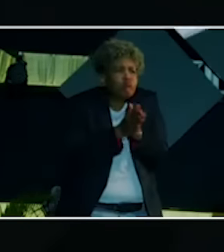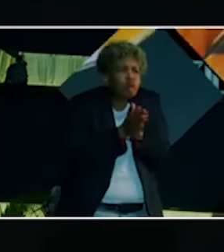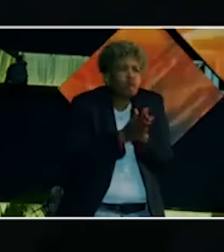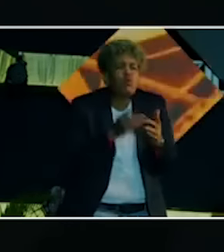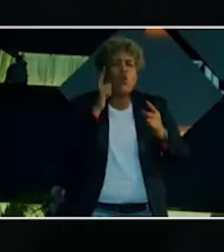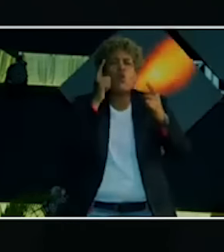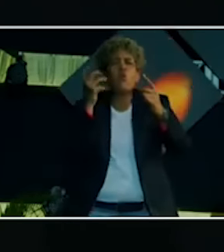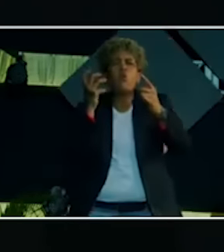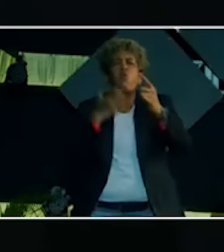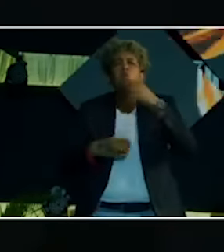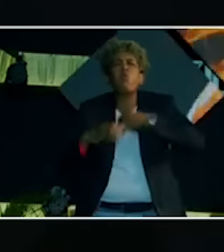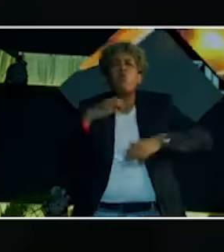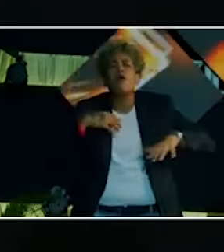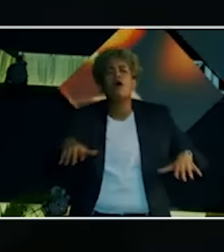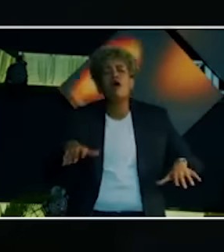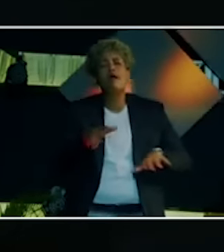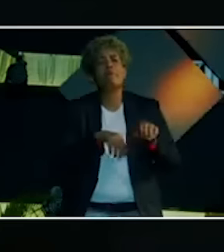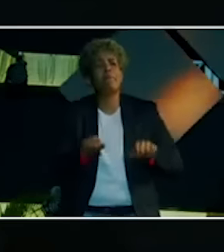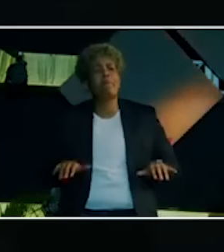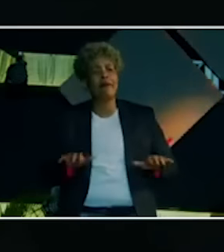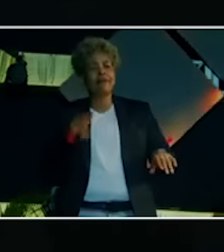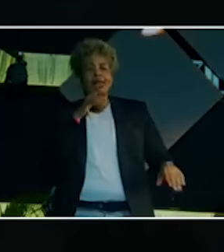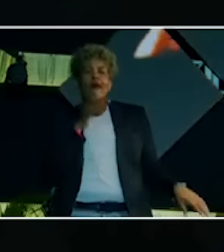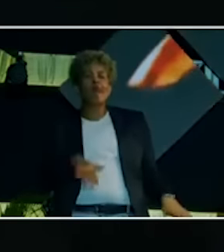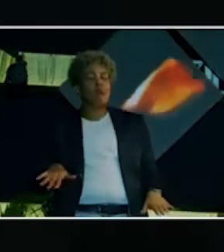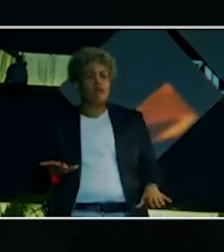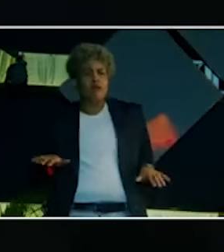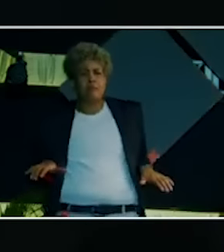ambitious and industrious, and